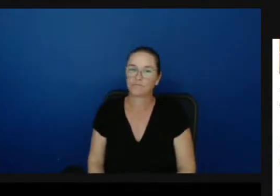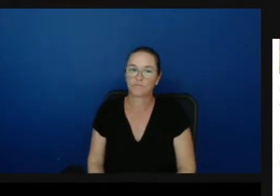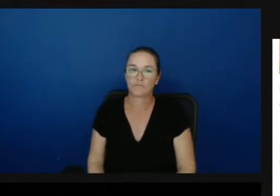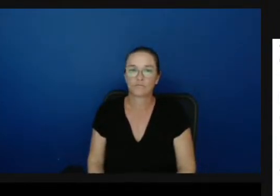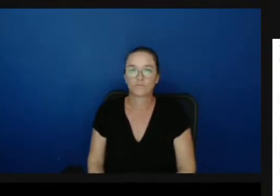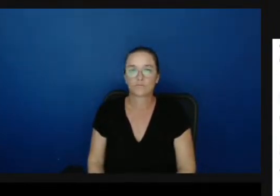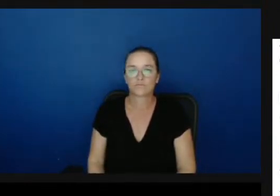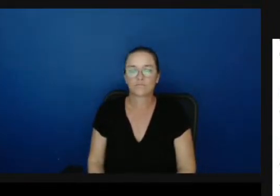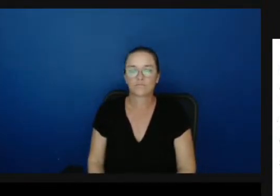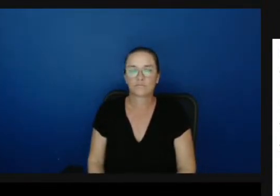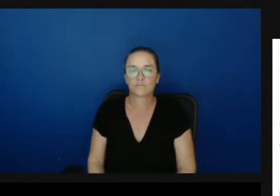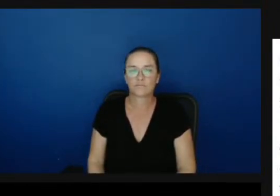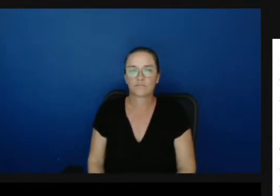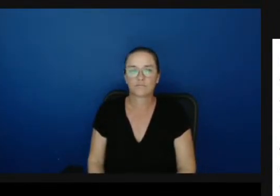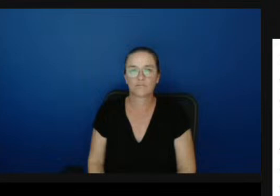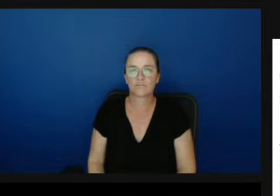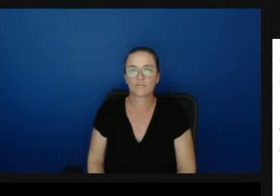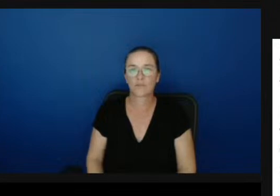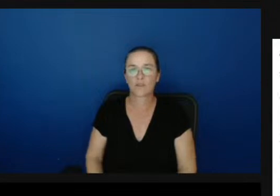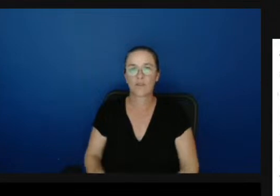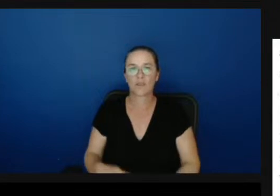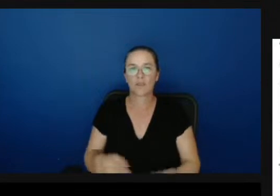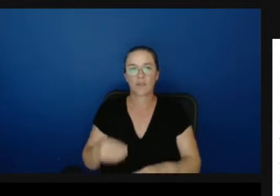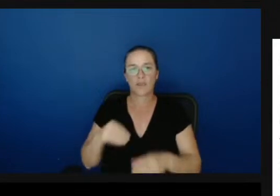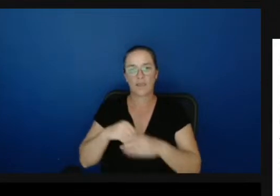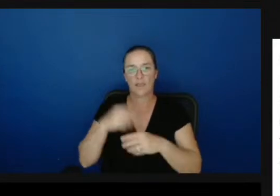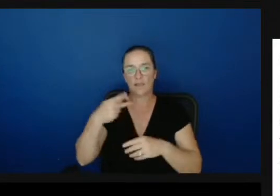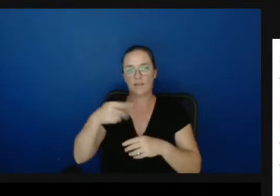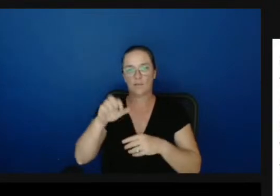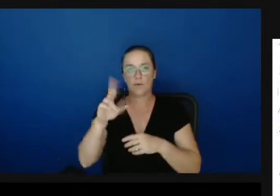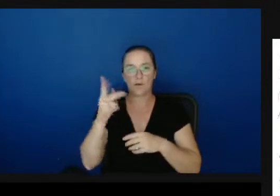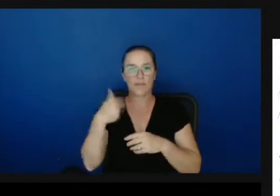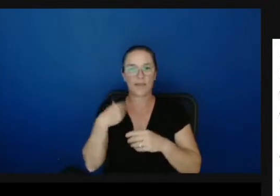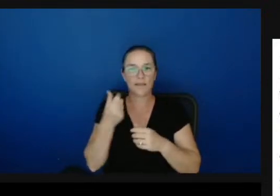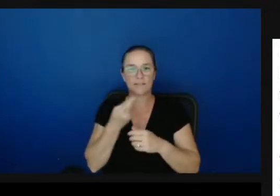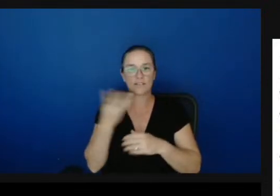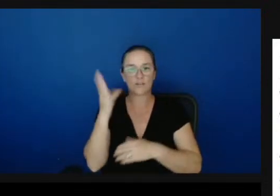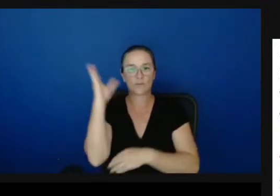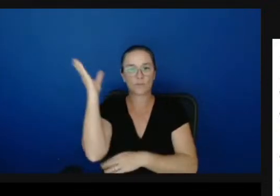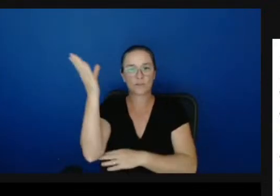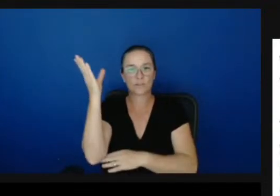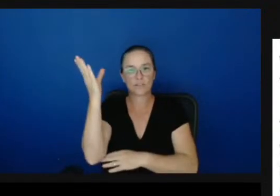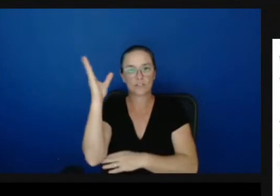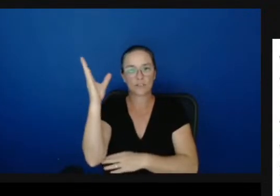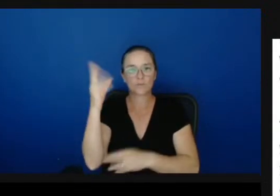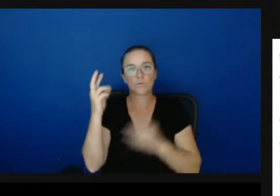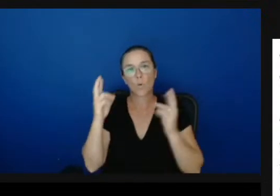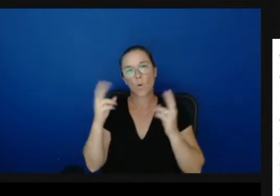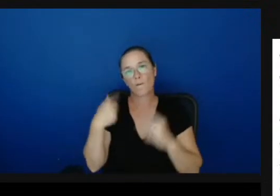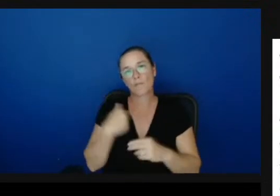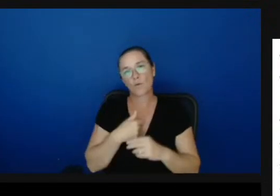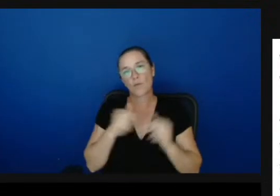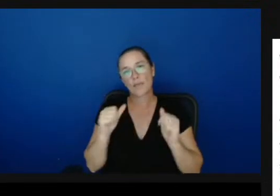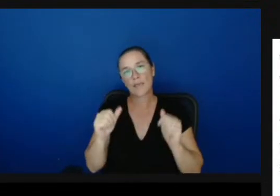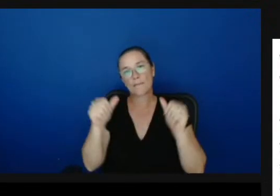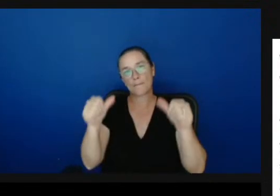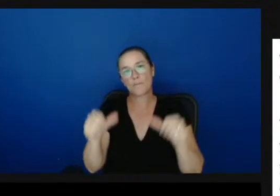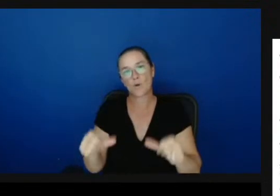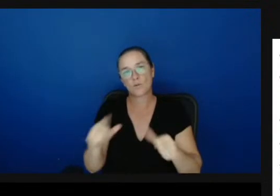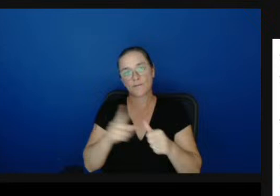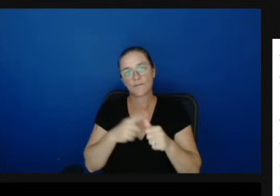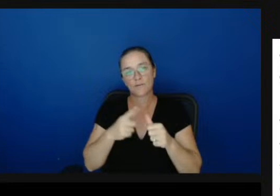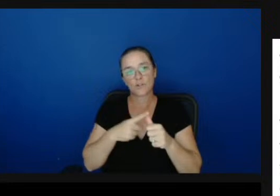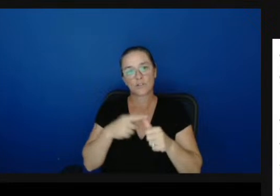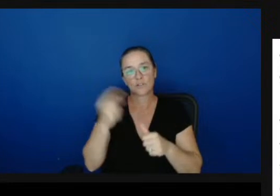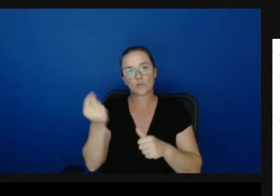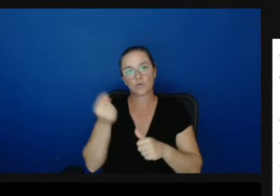Otherwise, in a national park, there are several talks that we will hope to bring you guys. The first one is coming up on Tuesday,